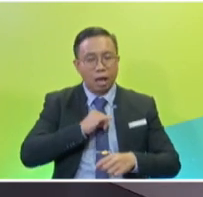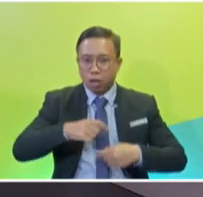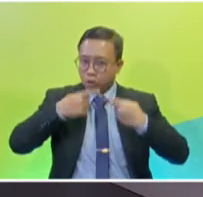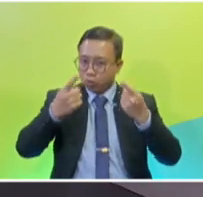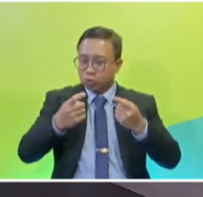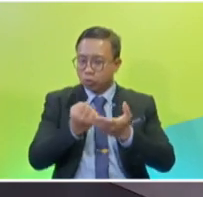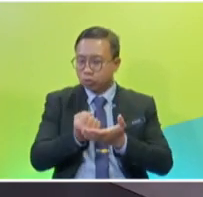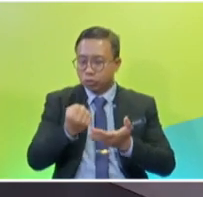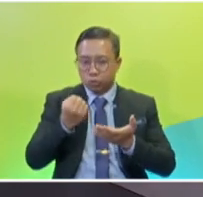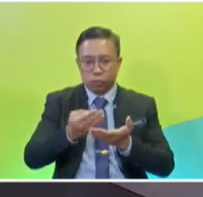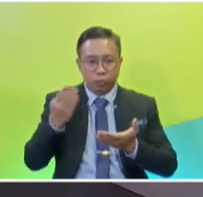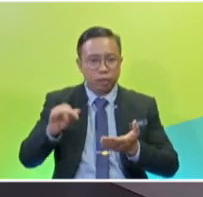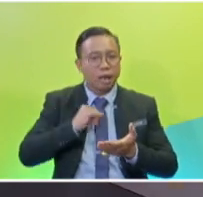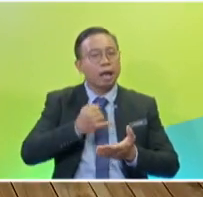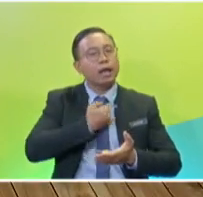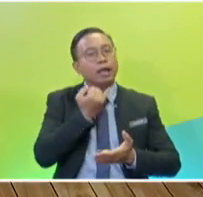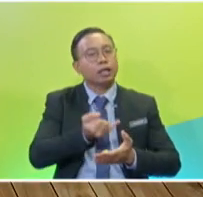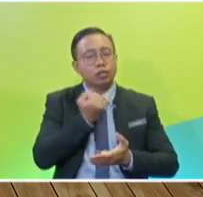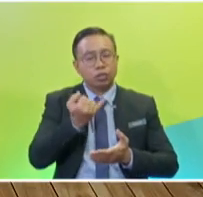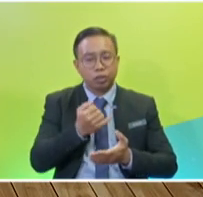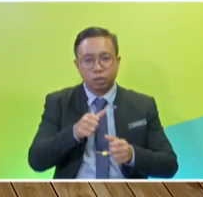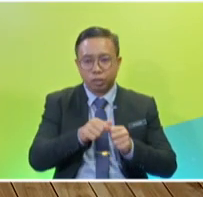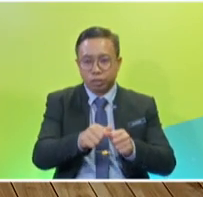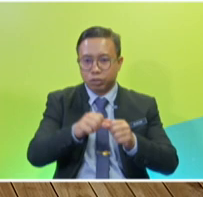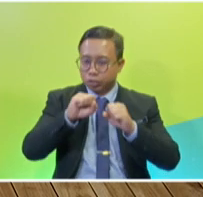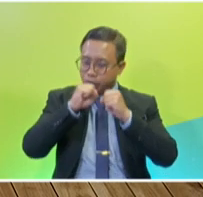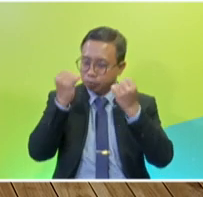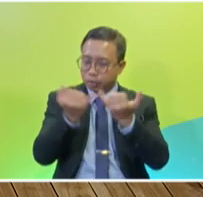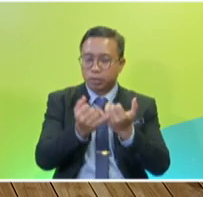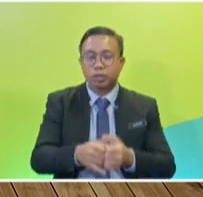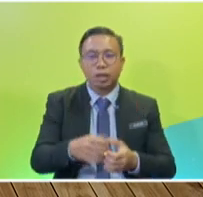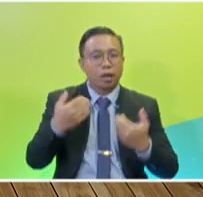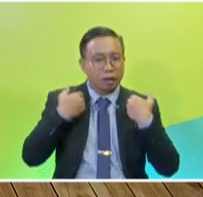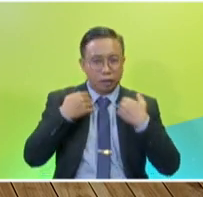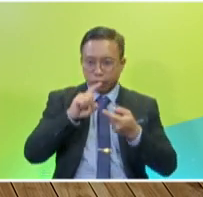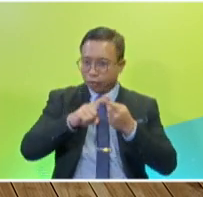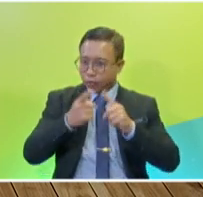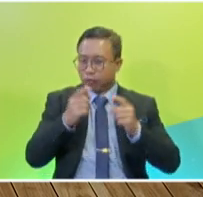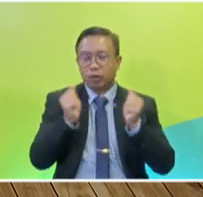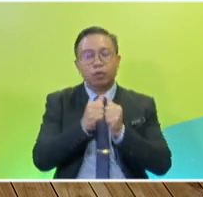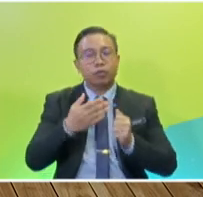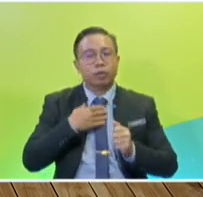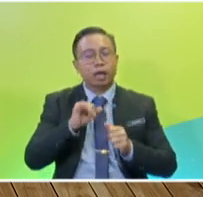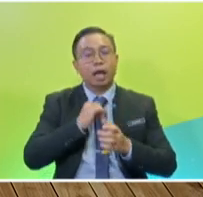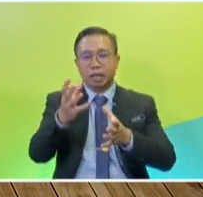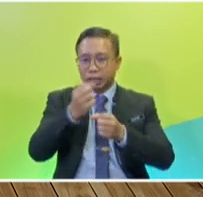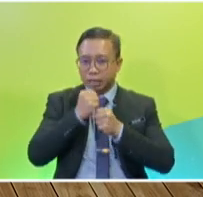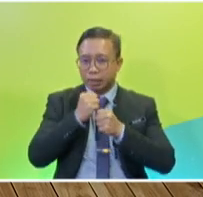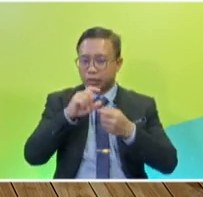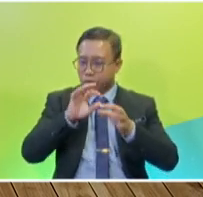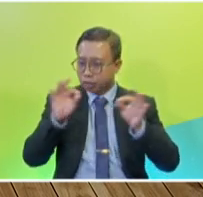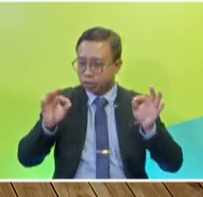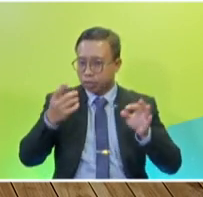it makes my day since I enjoy each other's company, having friends with me. So that's how I get my sentence from